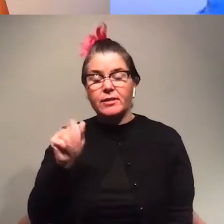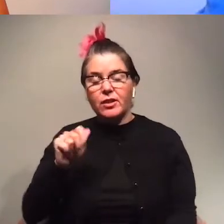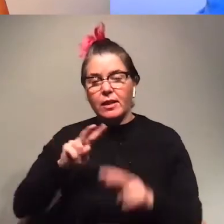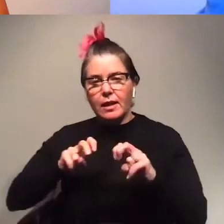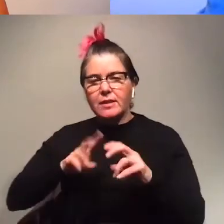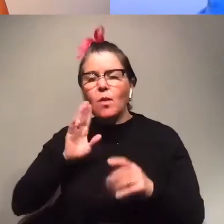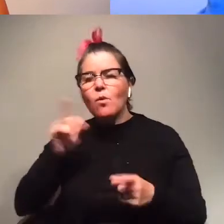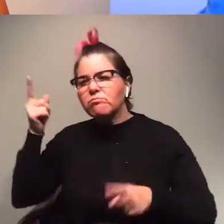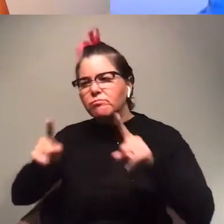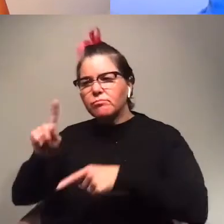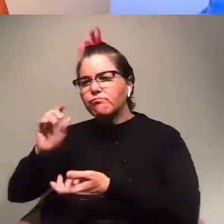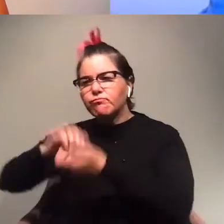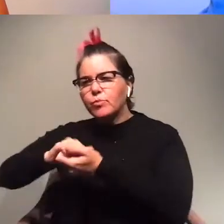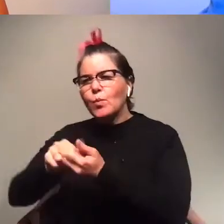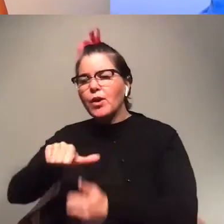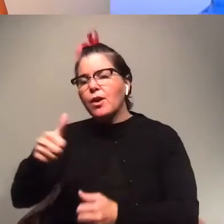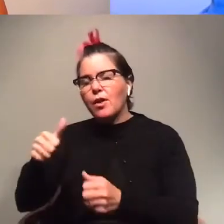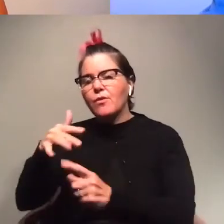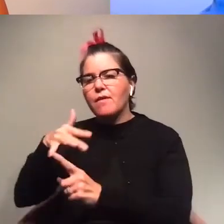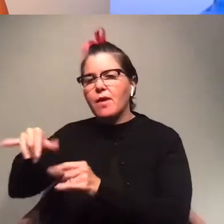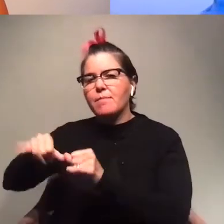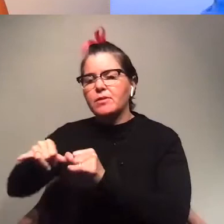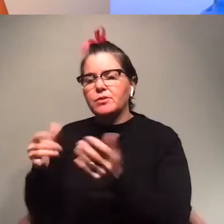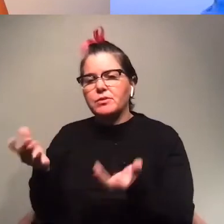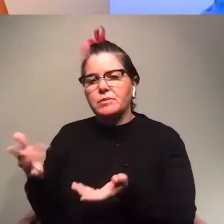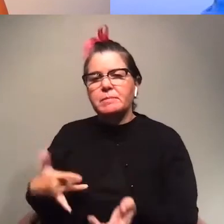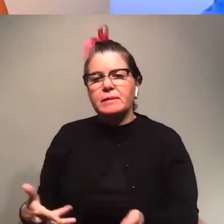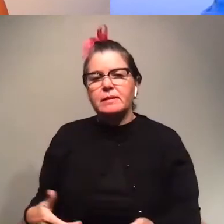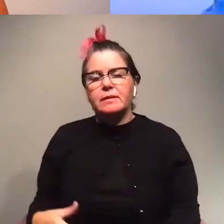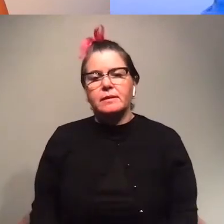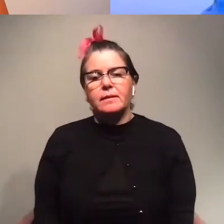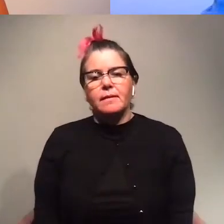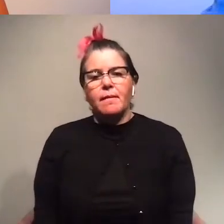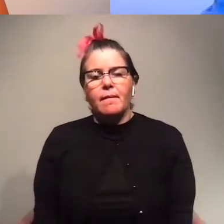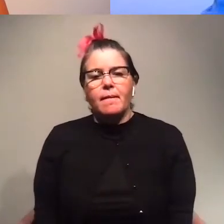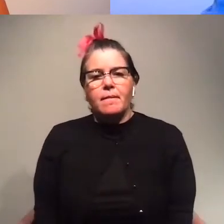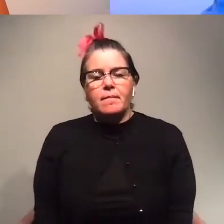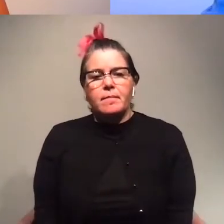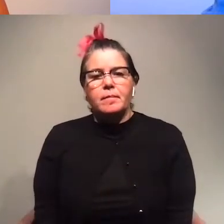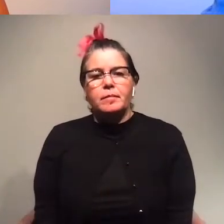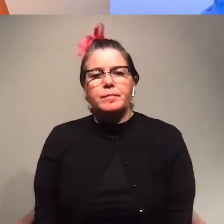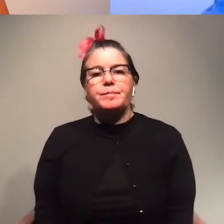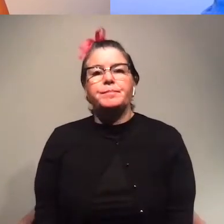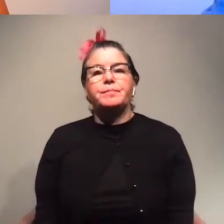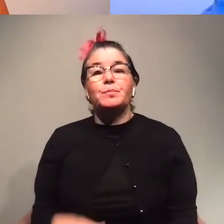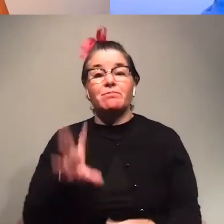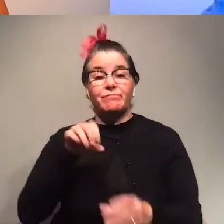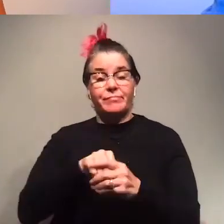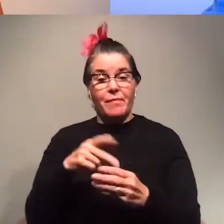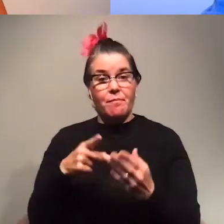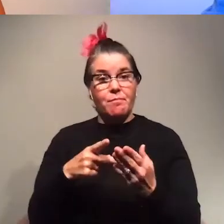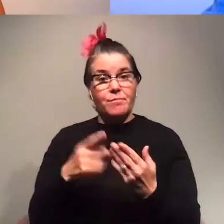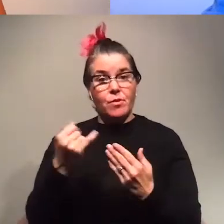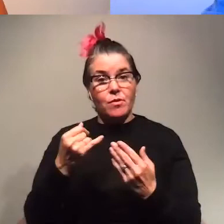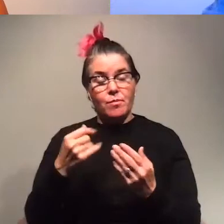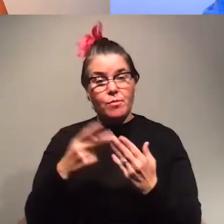collaboration with like another environmental engineer. Because I think we kind of when we get into our programs, we kind of choose our